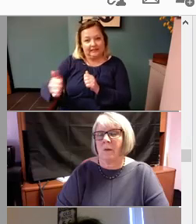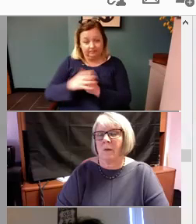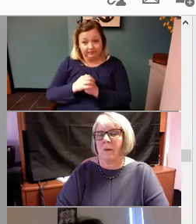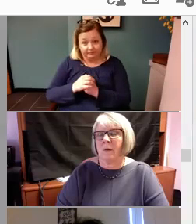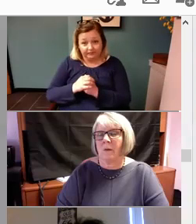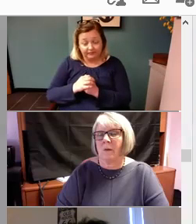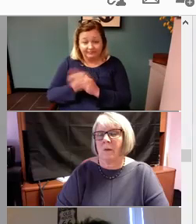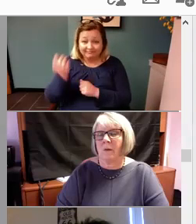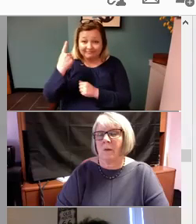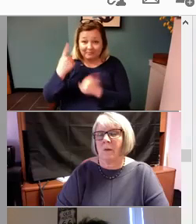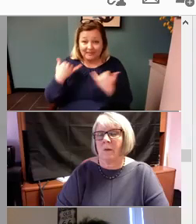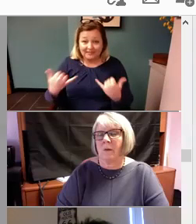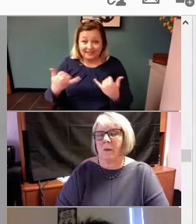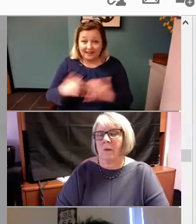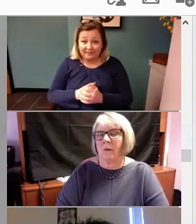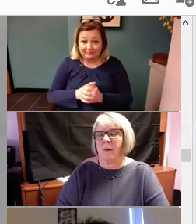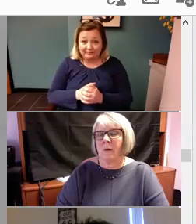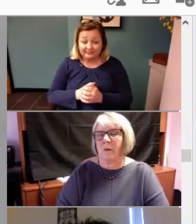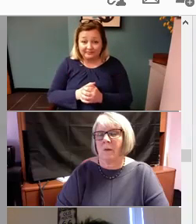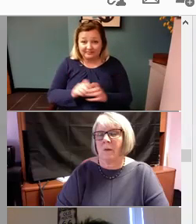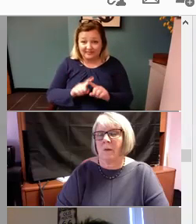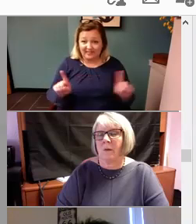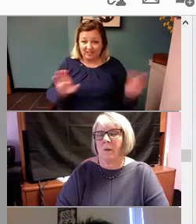Does that make sense, everyone?